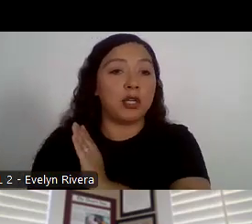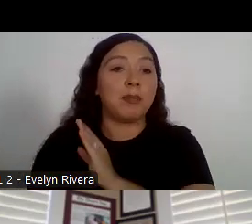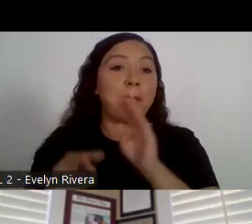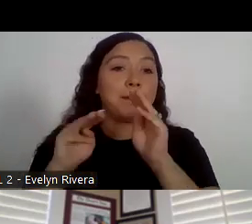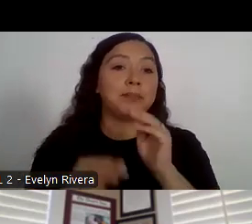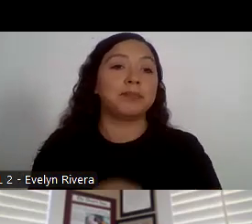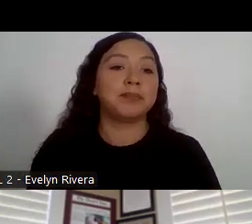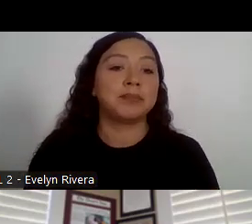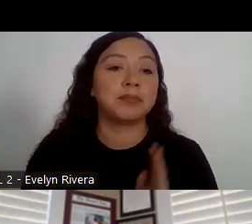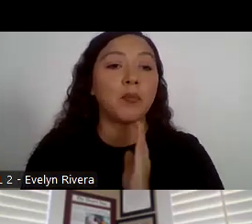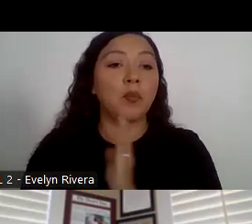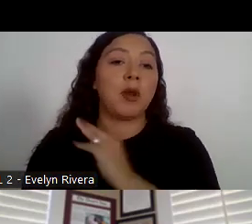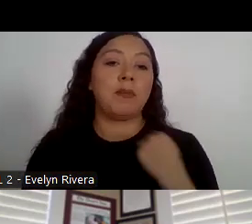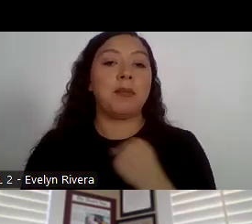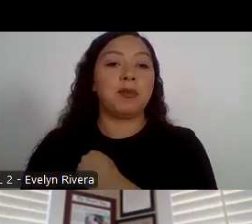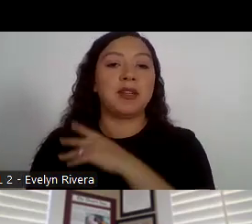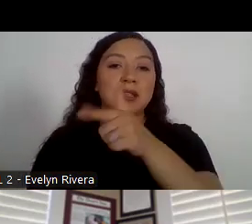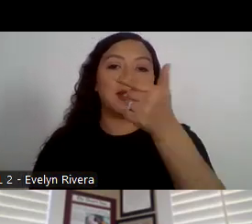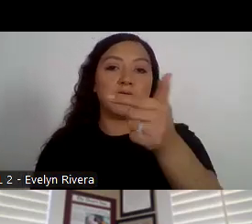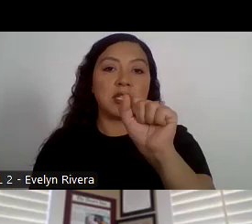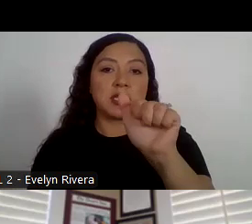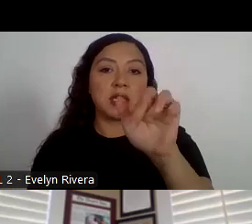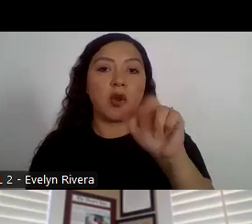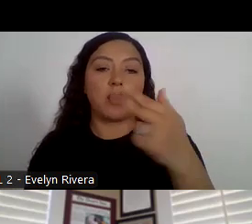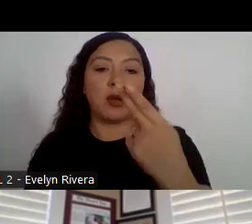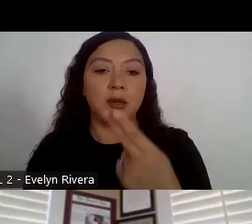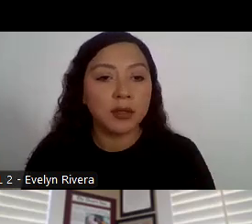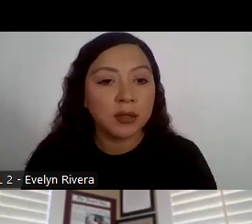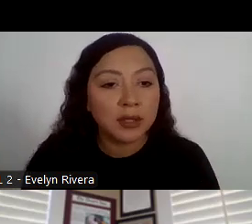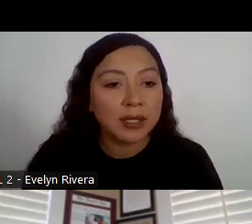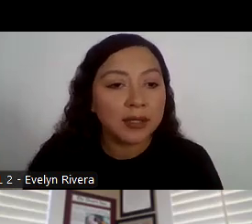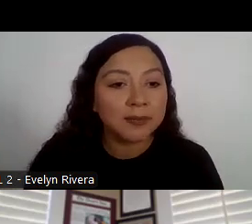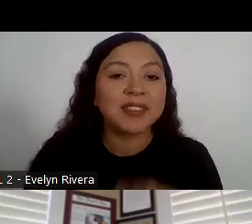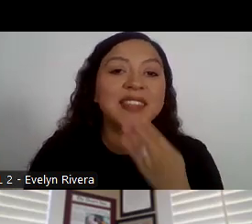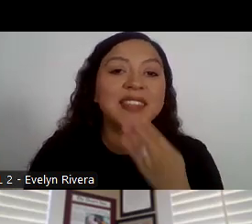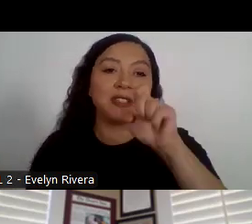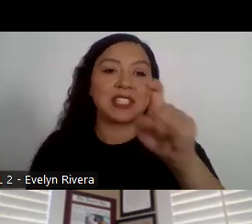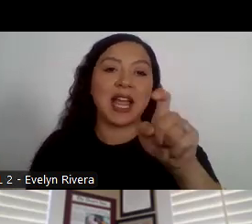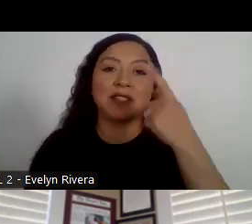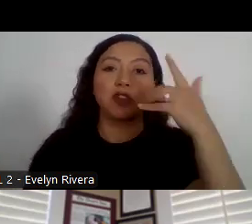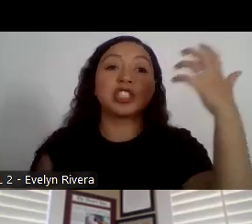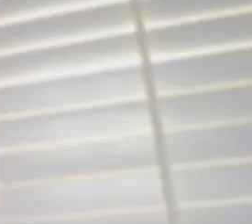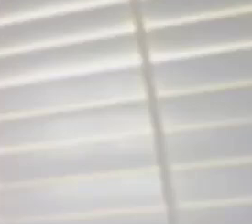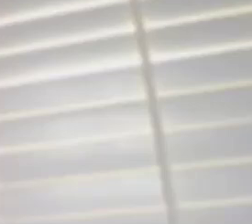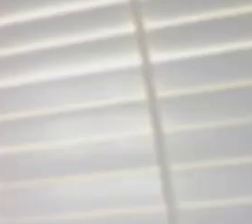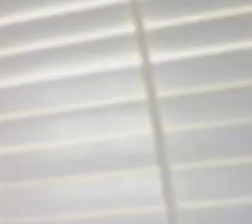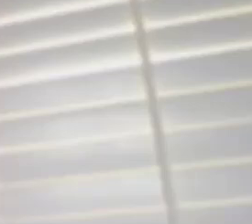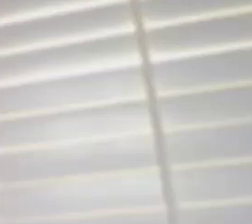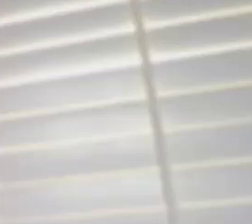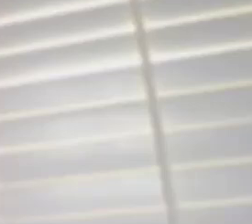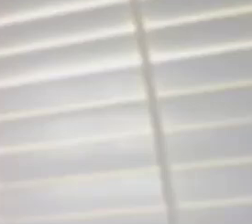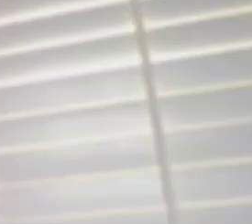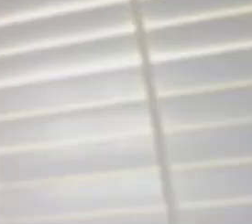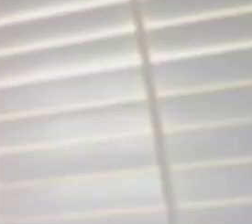members. I'll turn it back over to you, Sarah. Great. Thank you, Jax. You have an incredible way of summarizing. We've had 3 meetings now and really